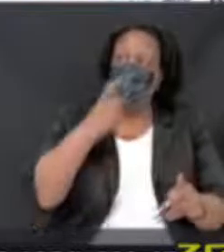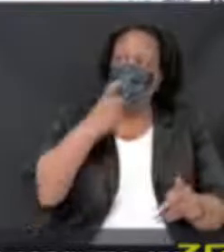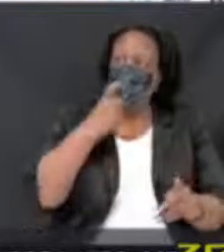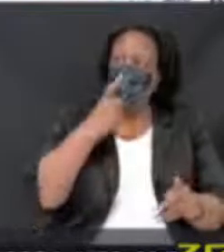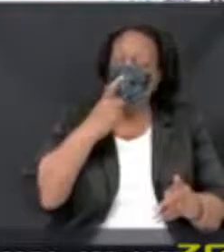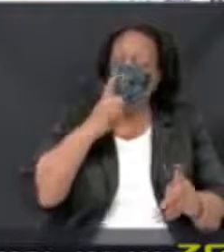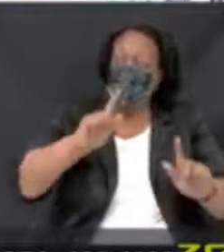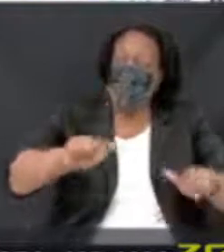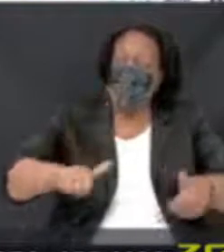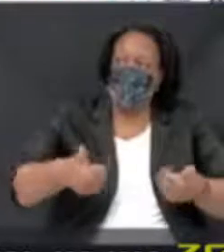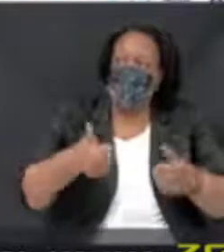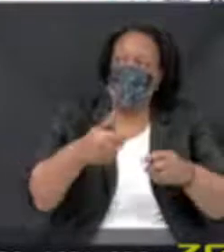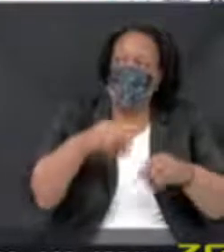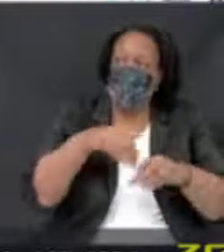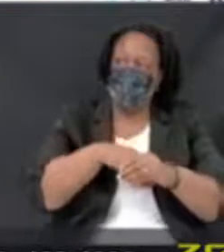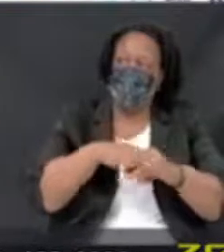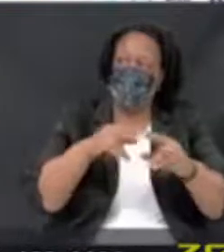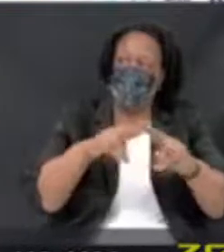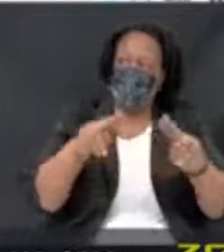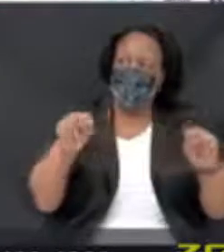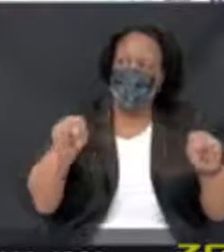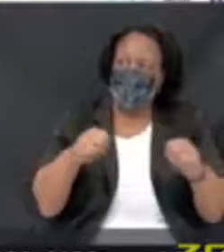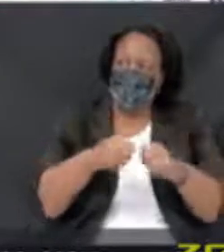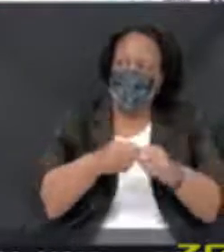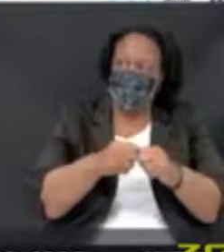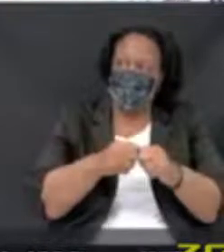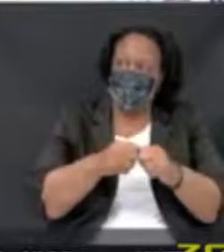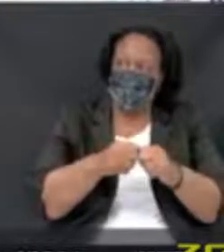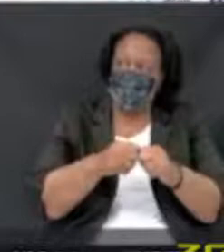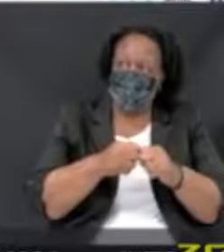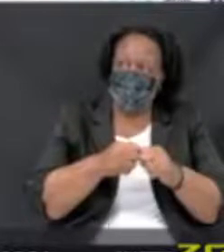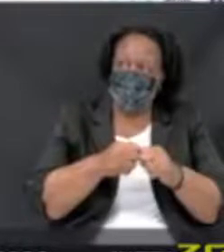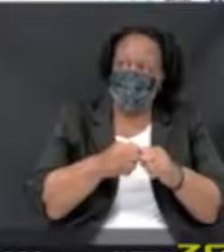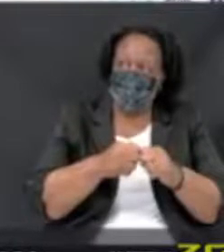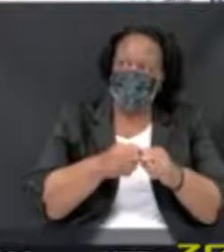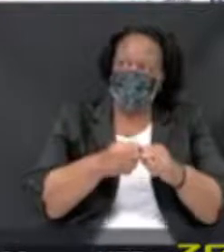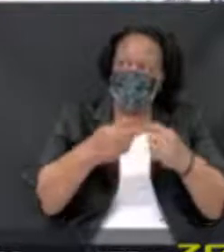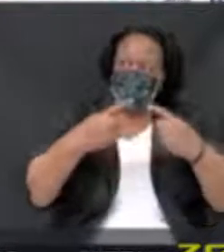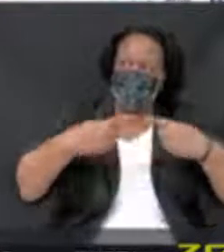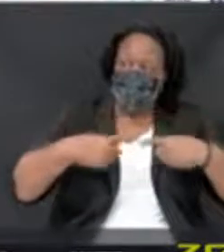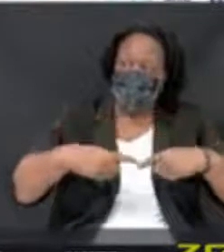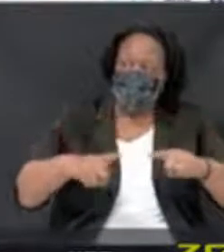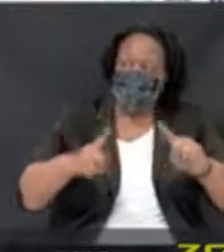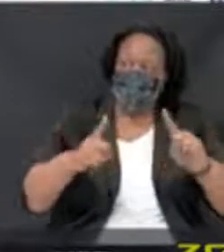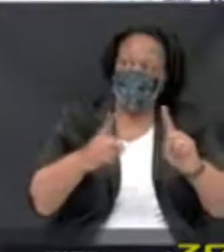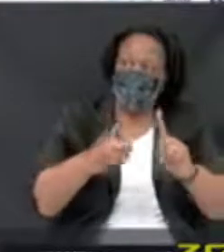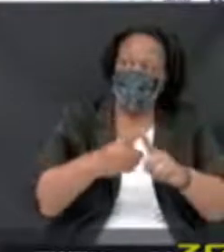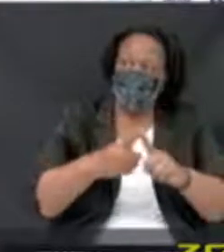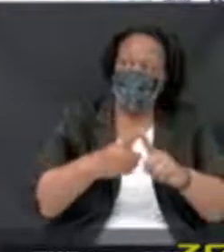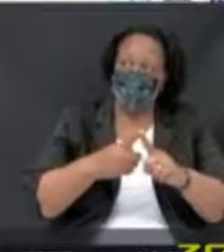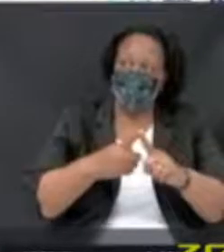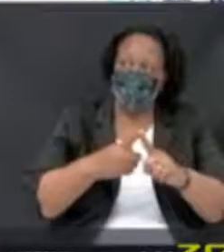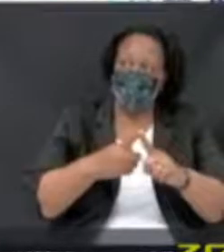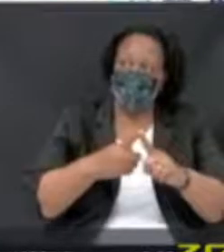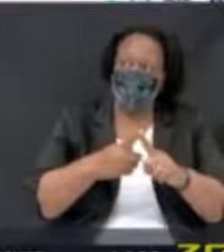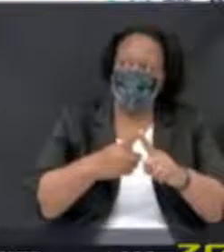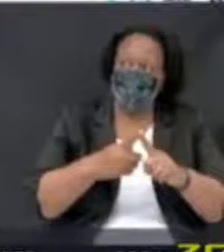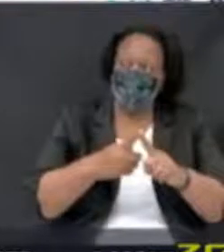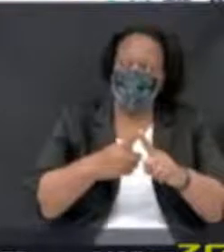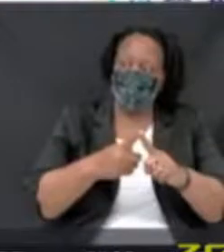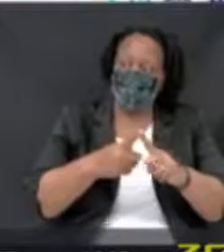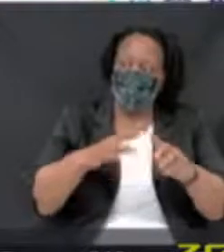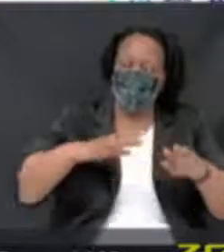to the Reggae Beach to take the ferry over to Nevis and then be transported to the place